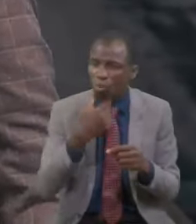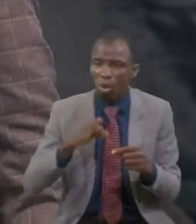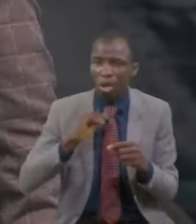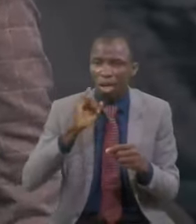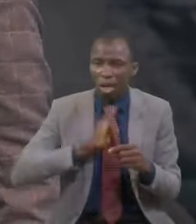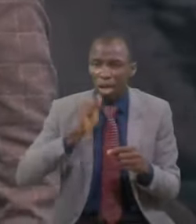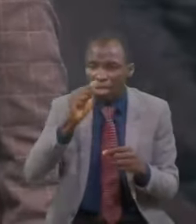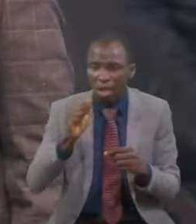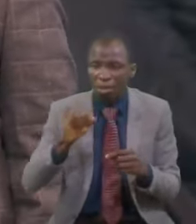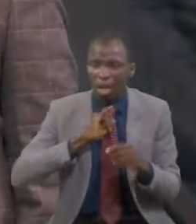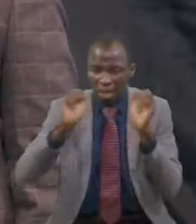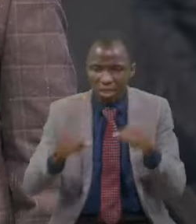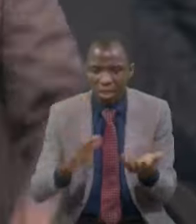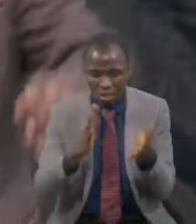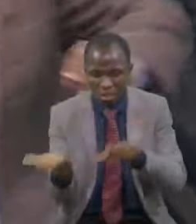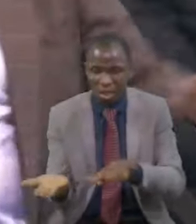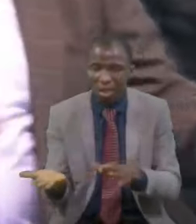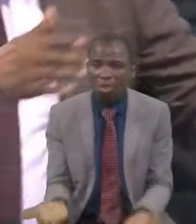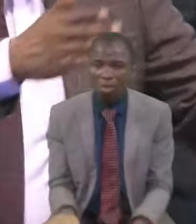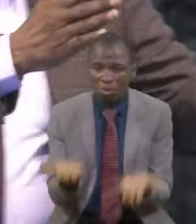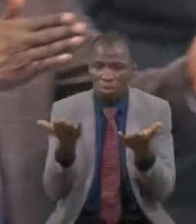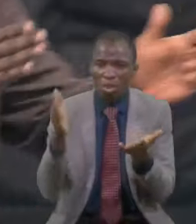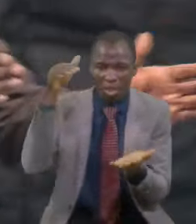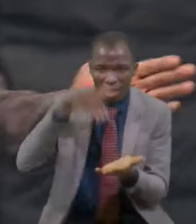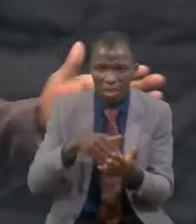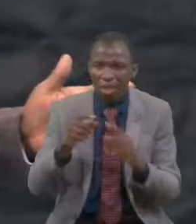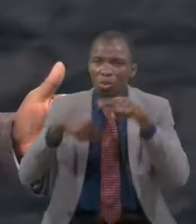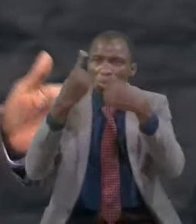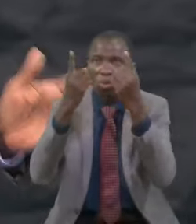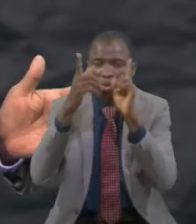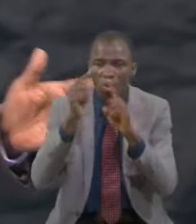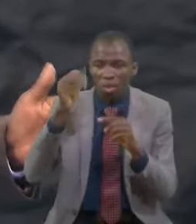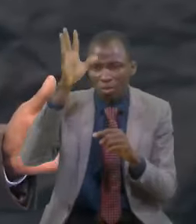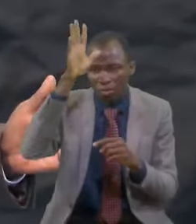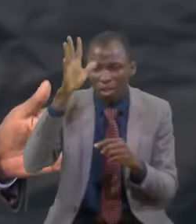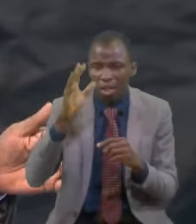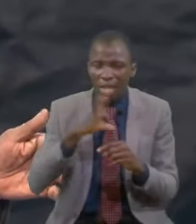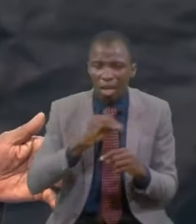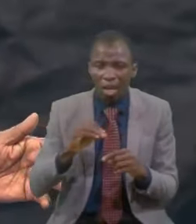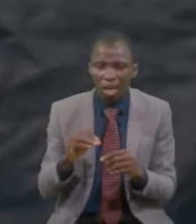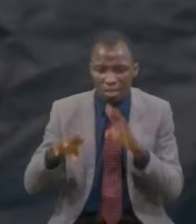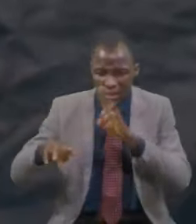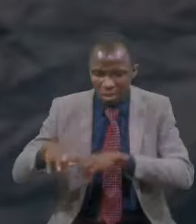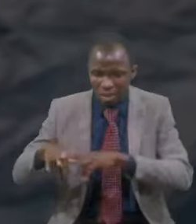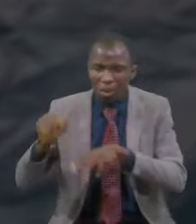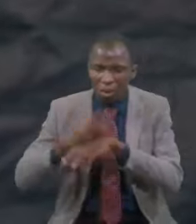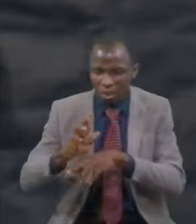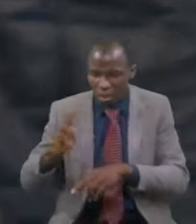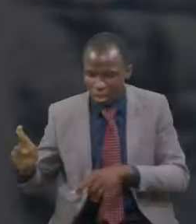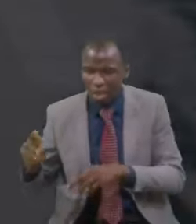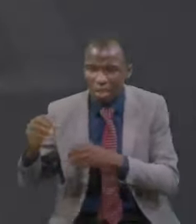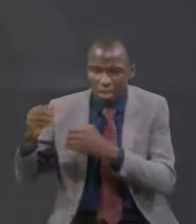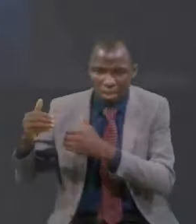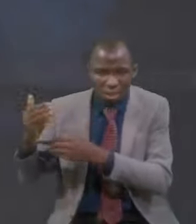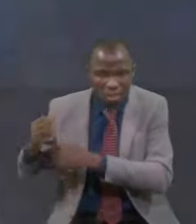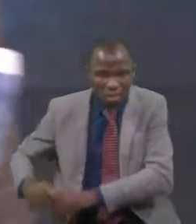rise again and go to the Father and sit on the right hand side of the Father. He